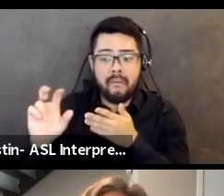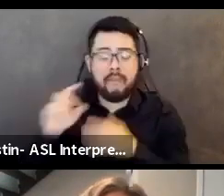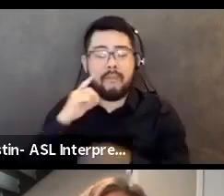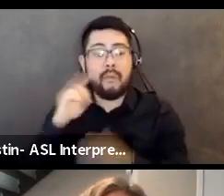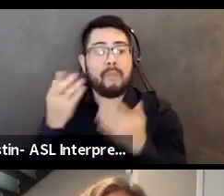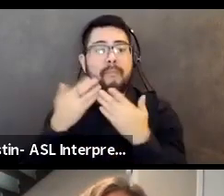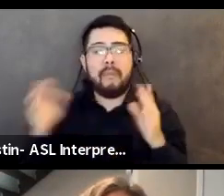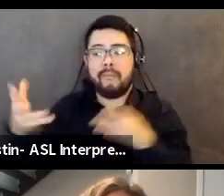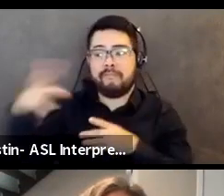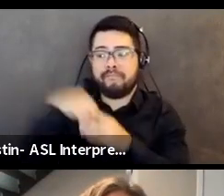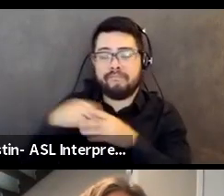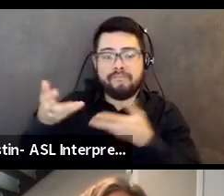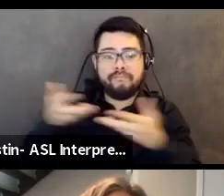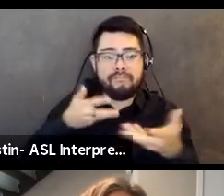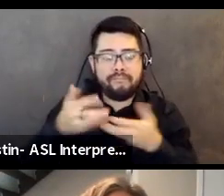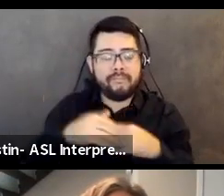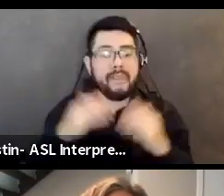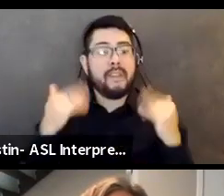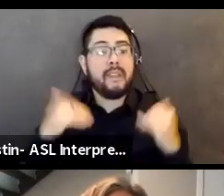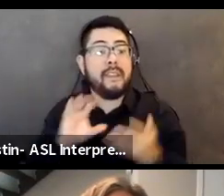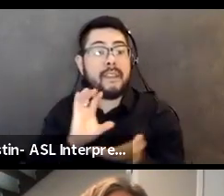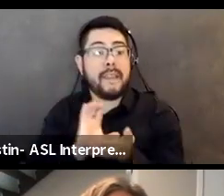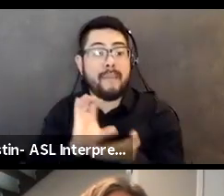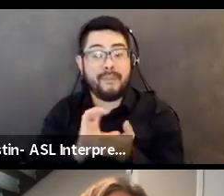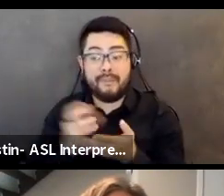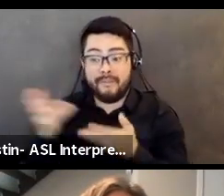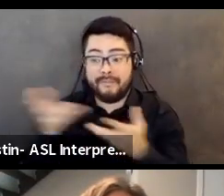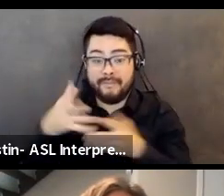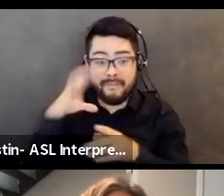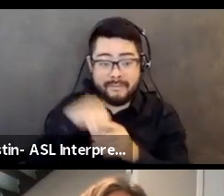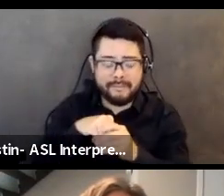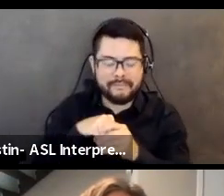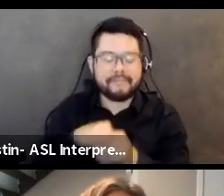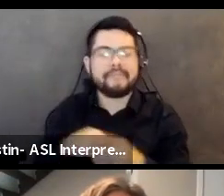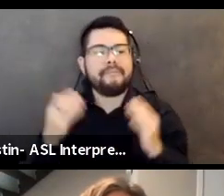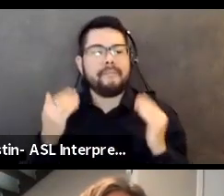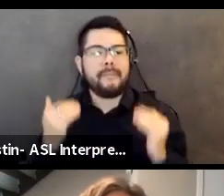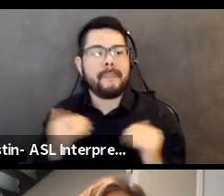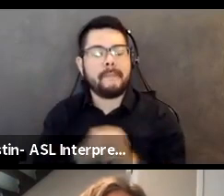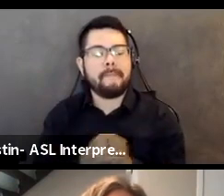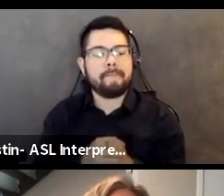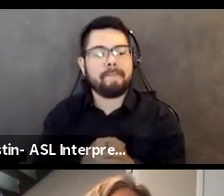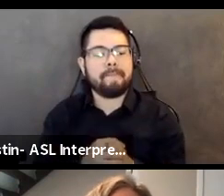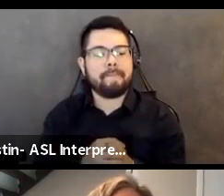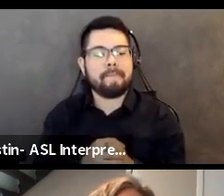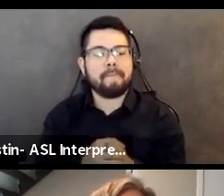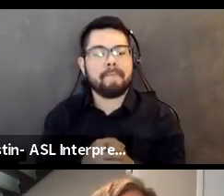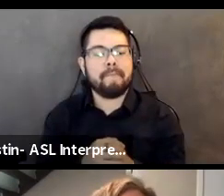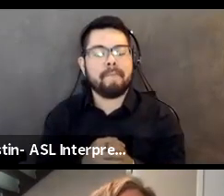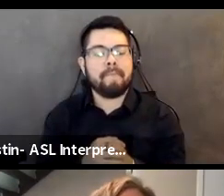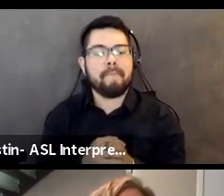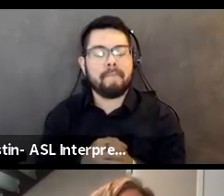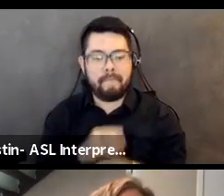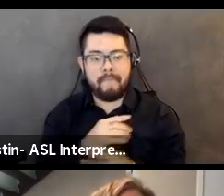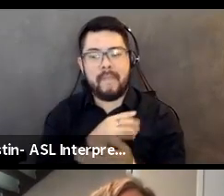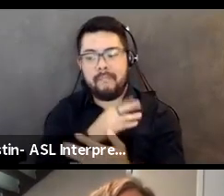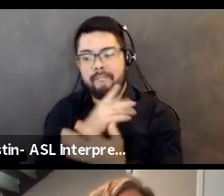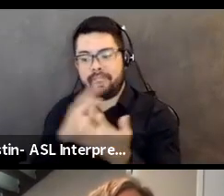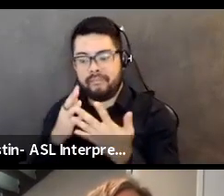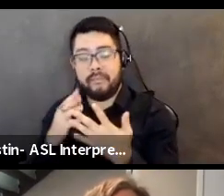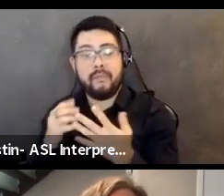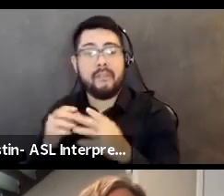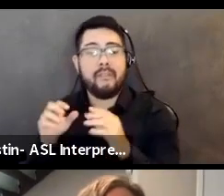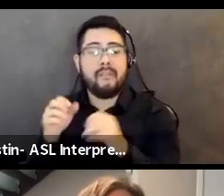engagement and then moving on to the capital engagement and then um you know and then concluding with the annual regional